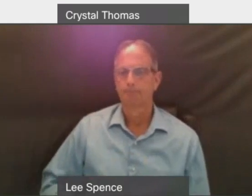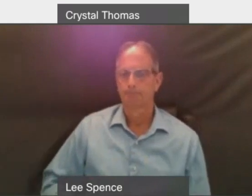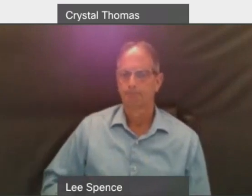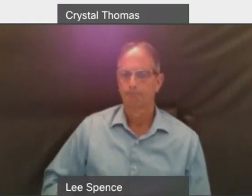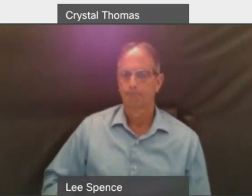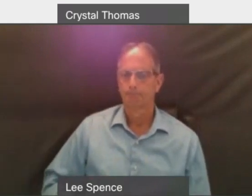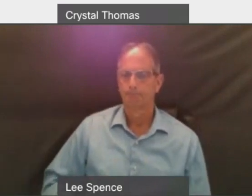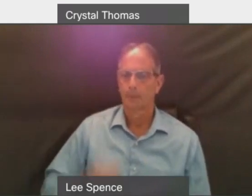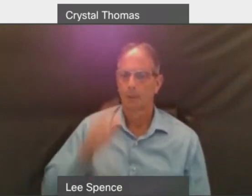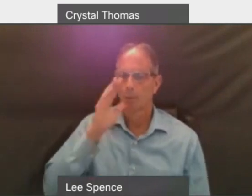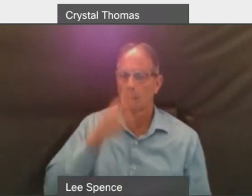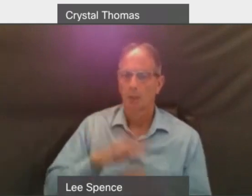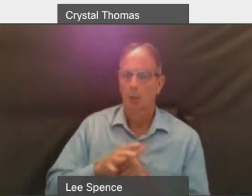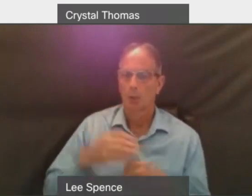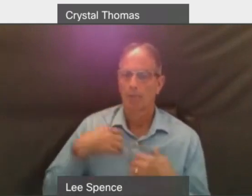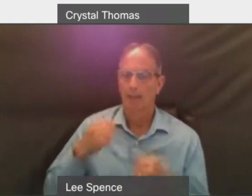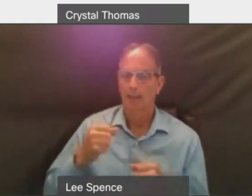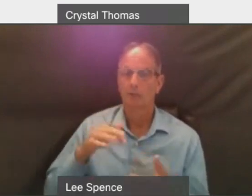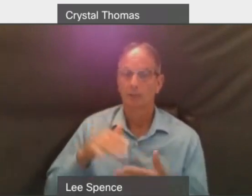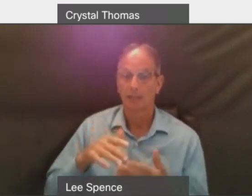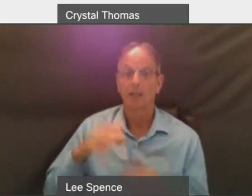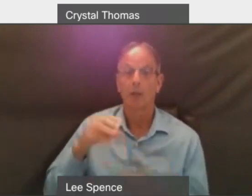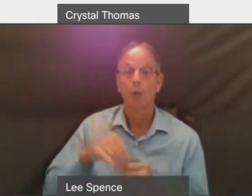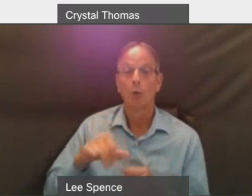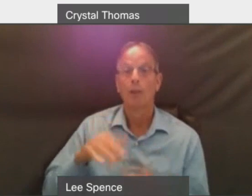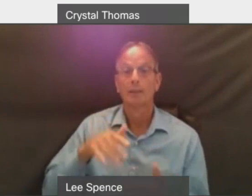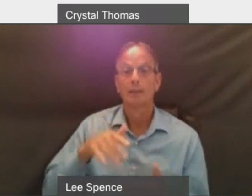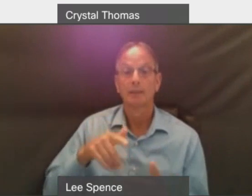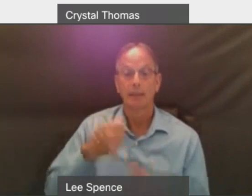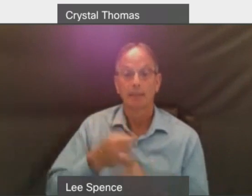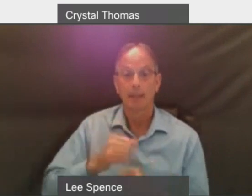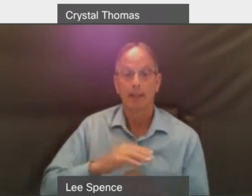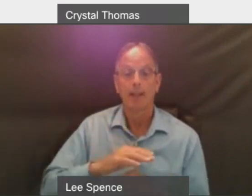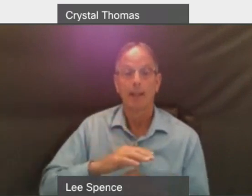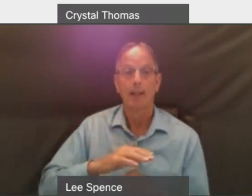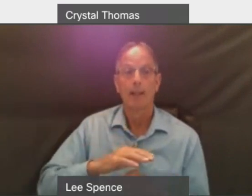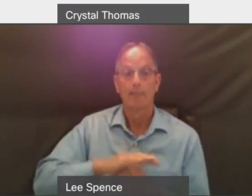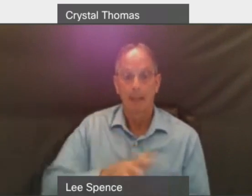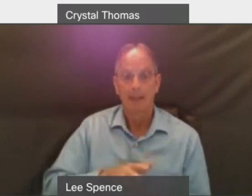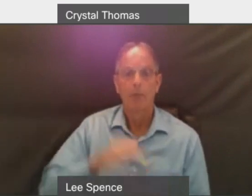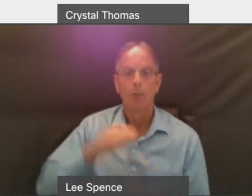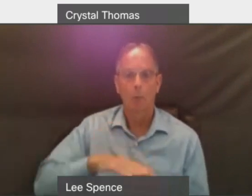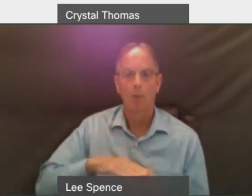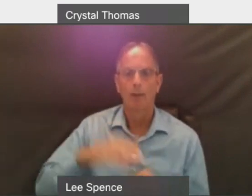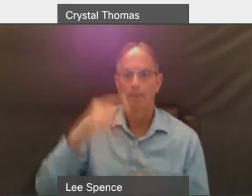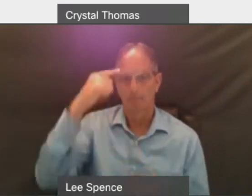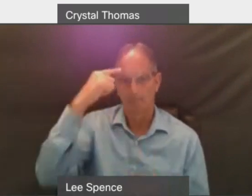Will the COVID health study include a study of the impact of the pandemic on mental health needs?